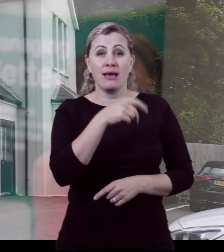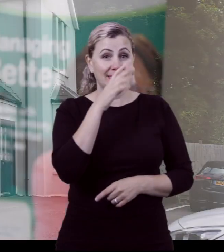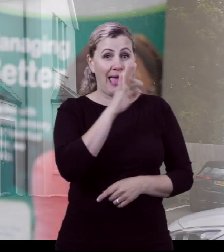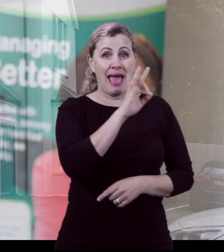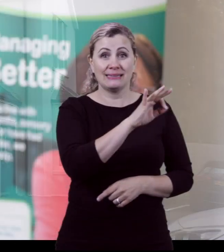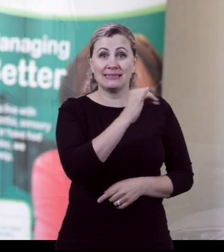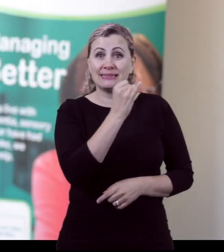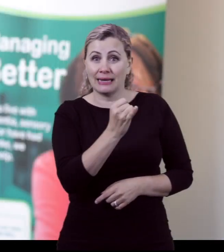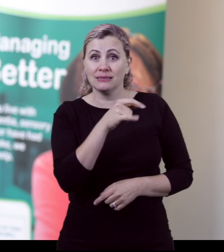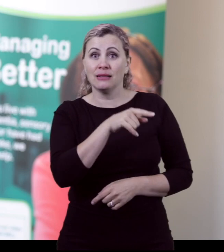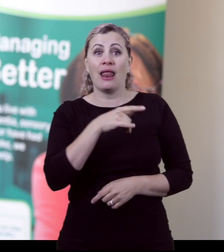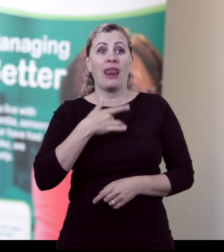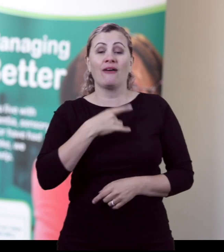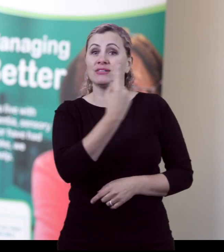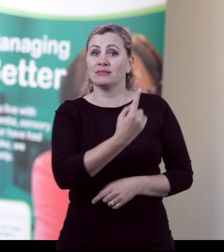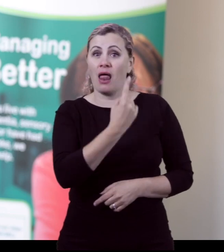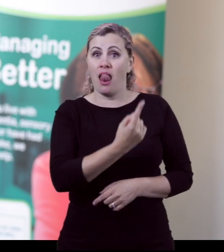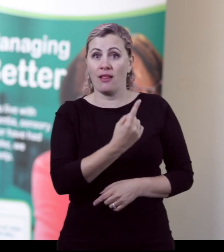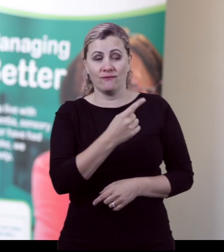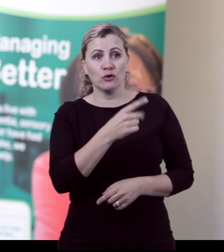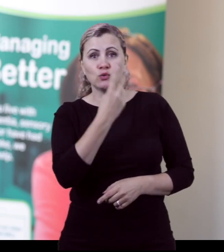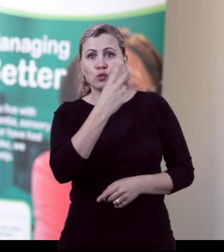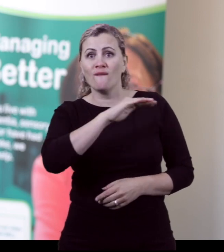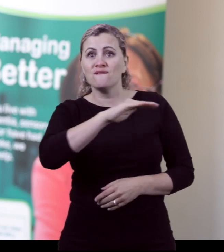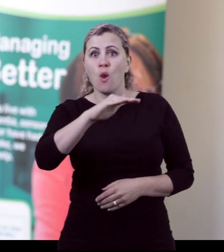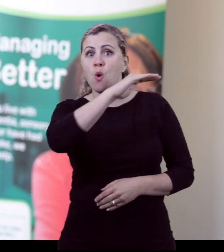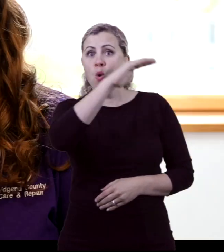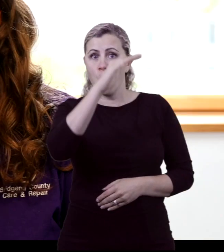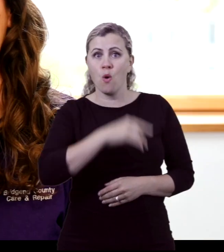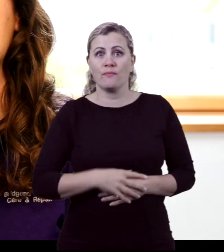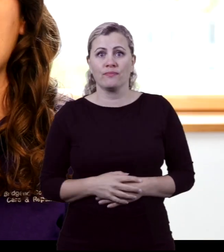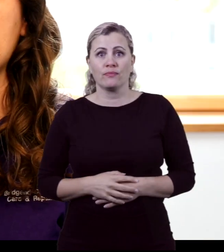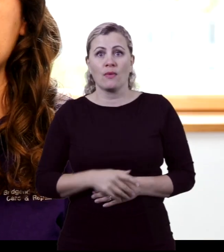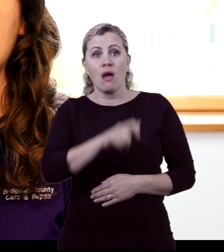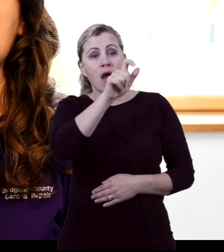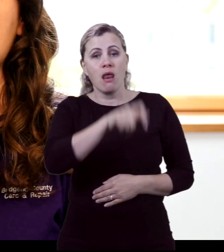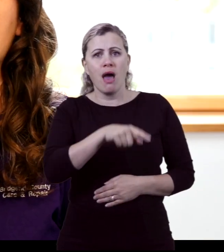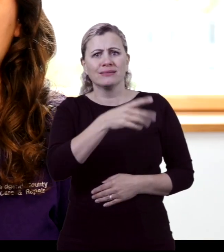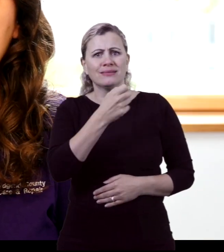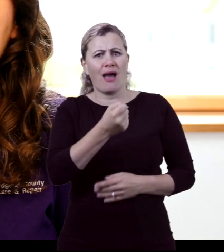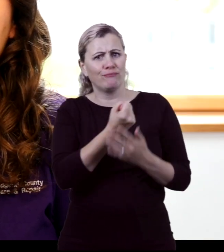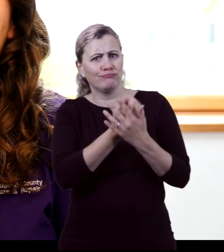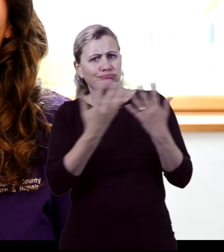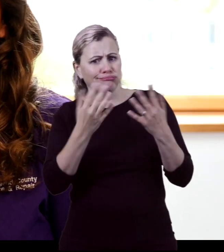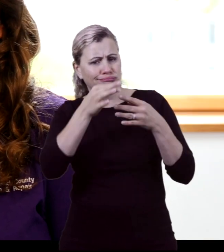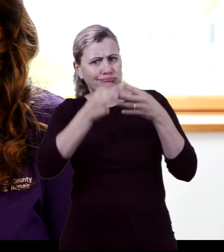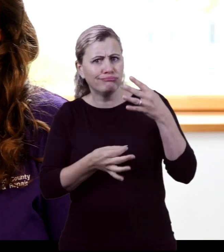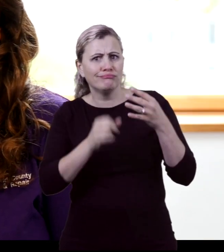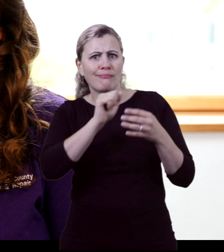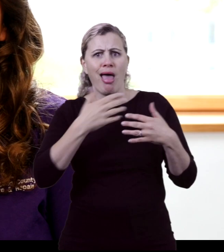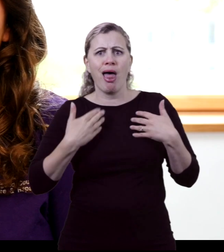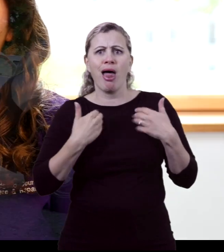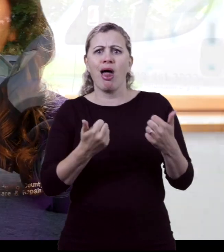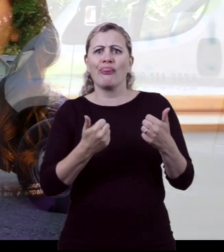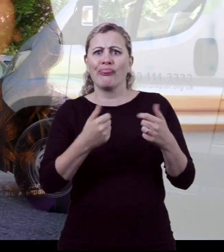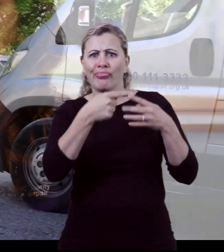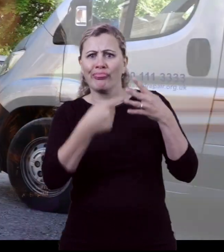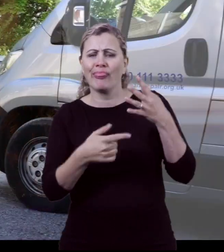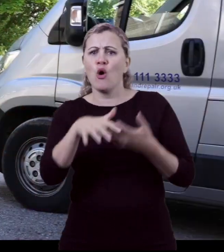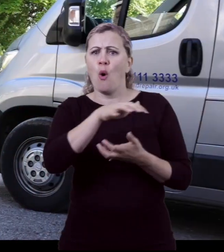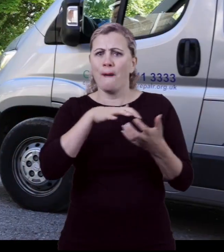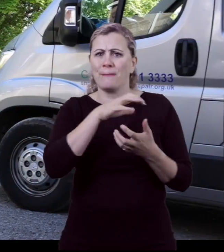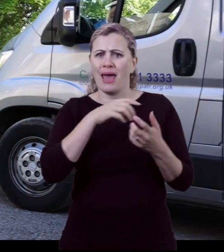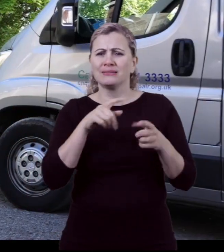86-year-old lady. She lives alone in a 2-storey household. This client has a variety of complex health conditions and